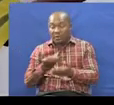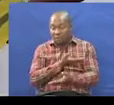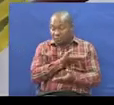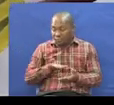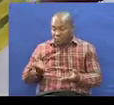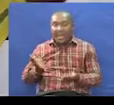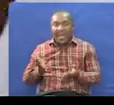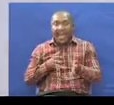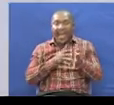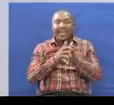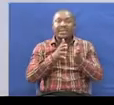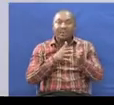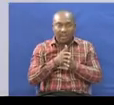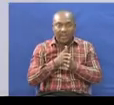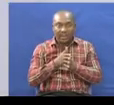explain